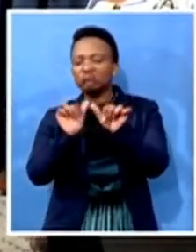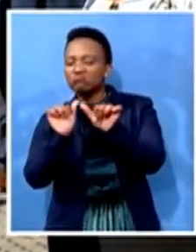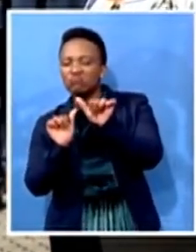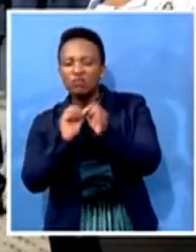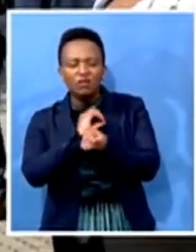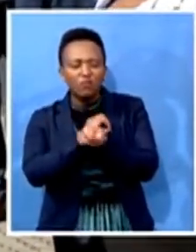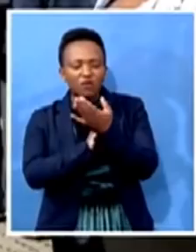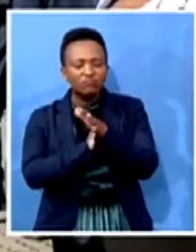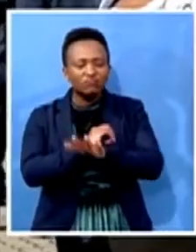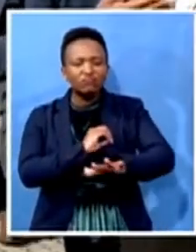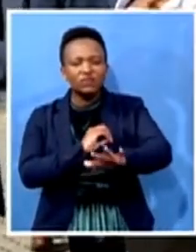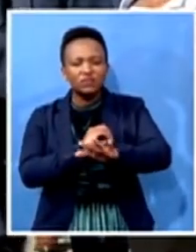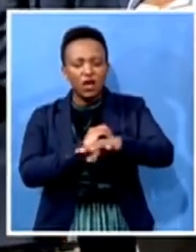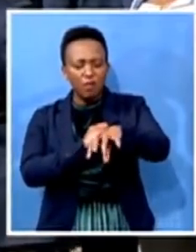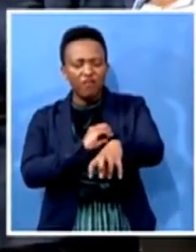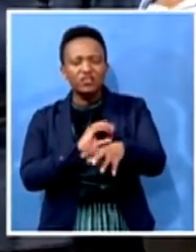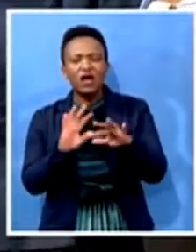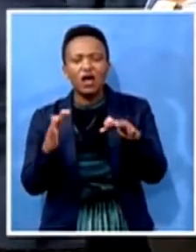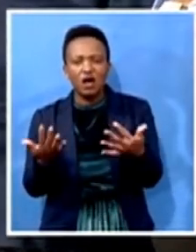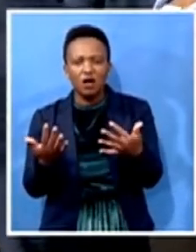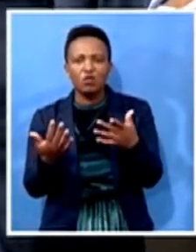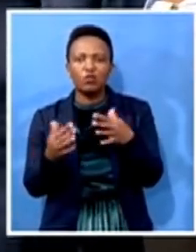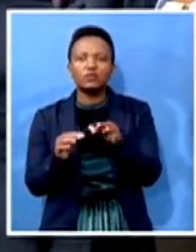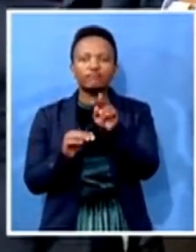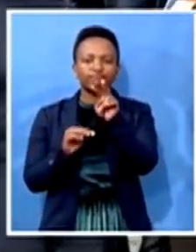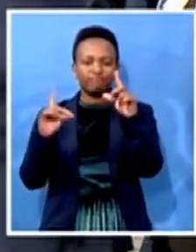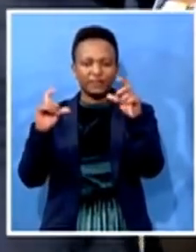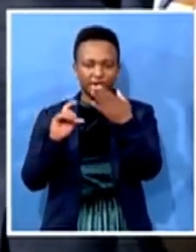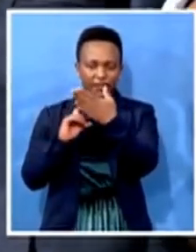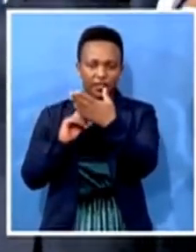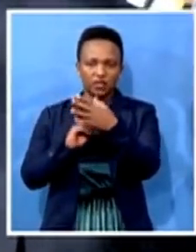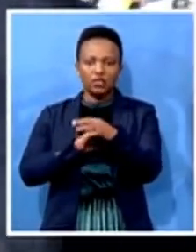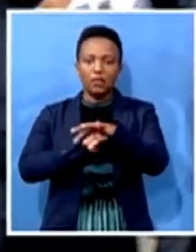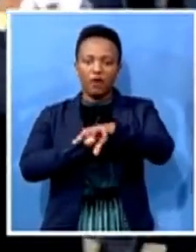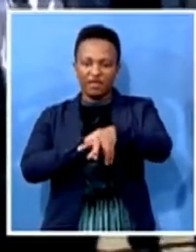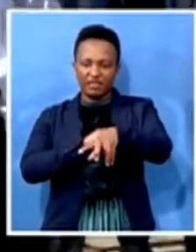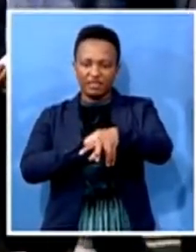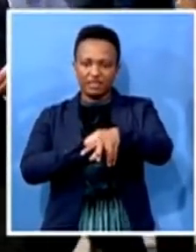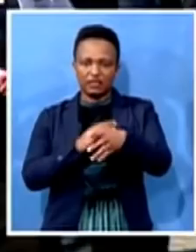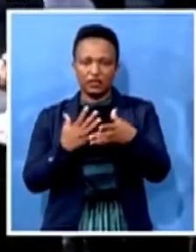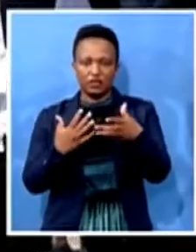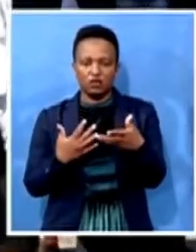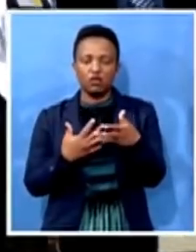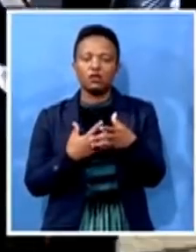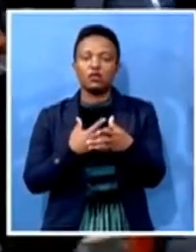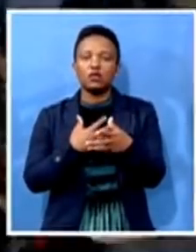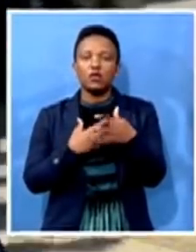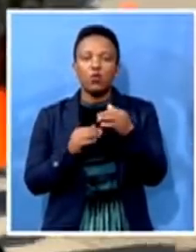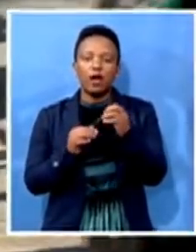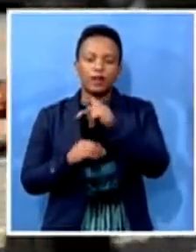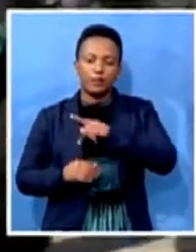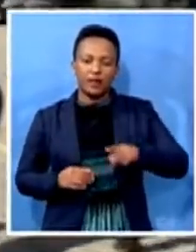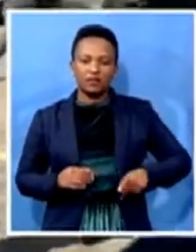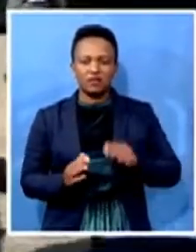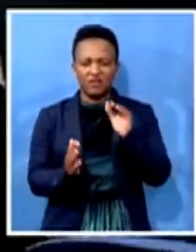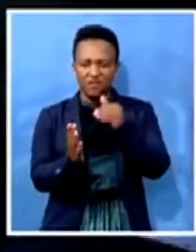live footage coming in from the province there of the president arriving in Mpumalanga.